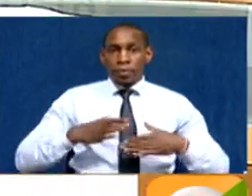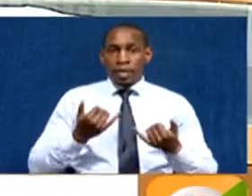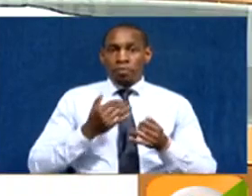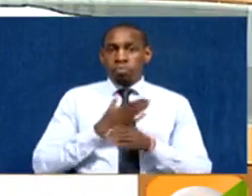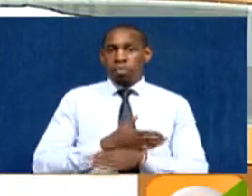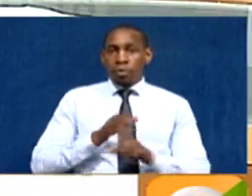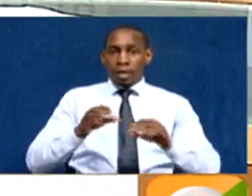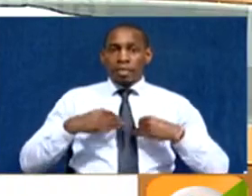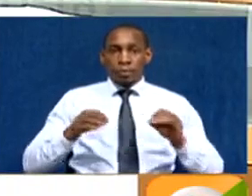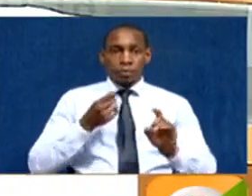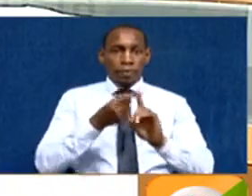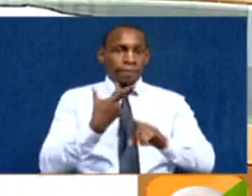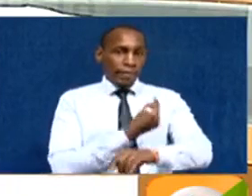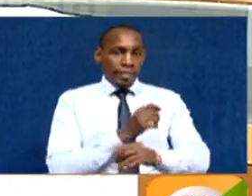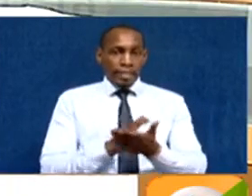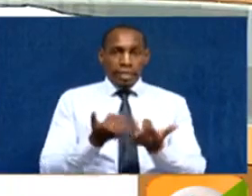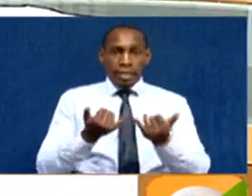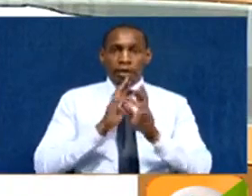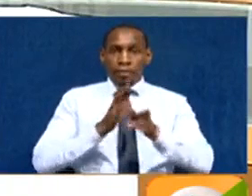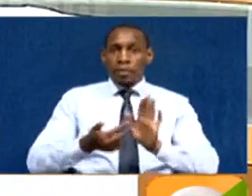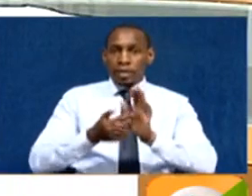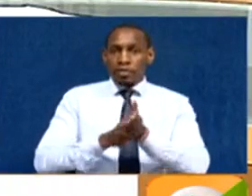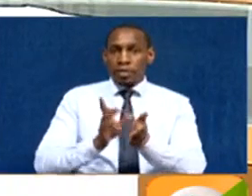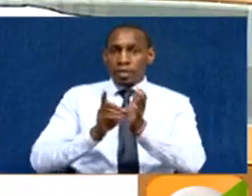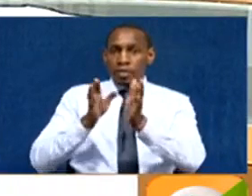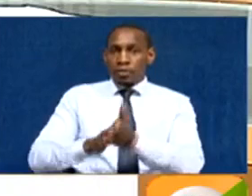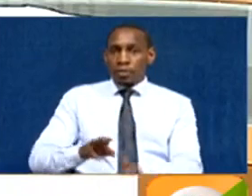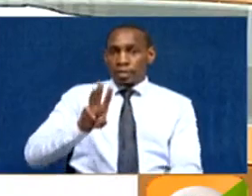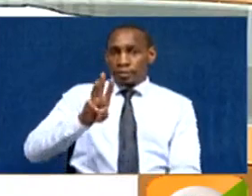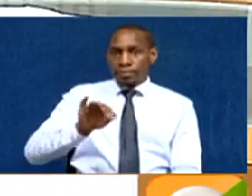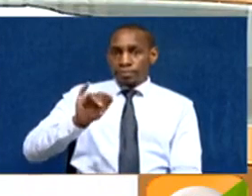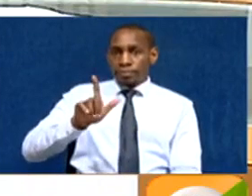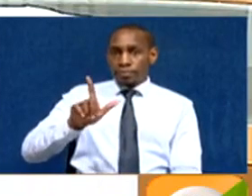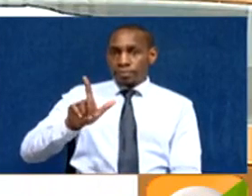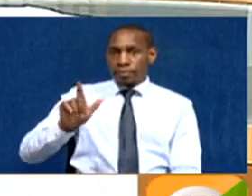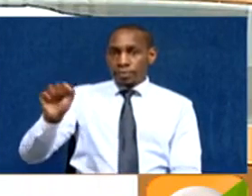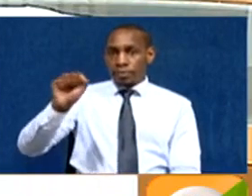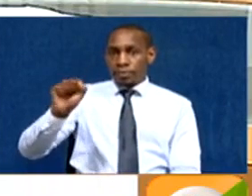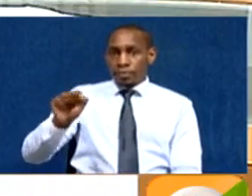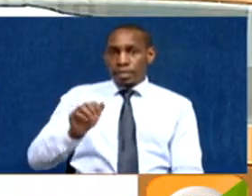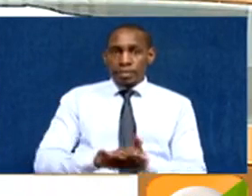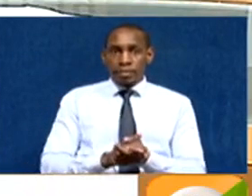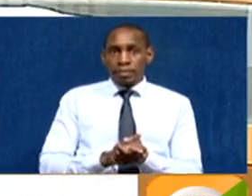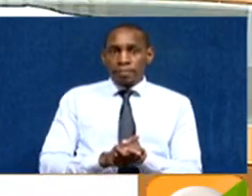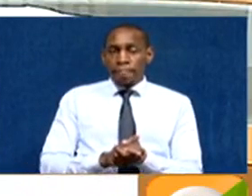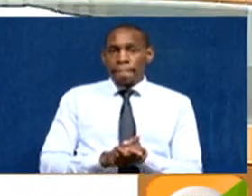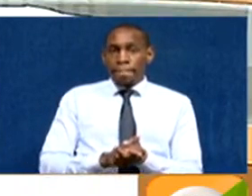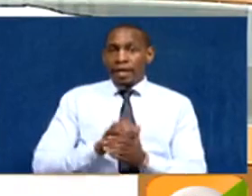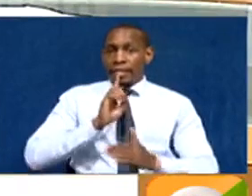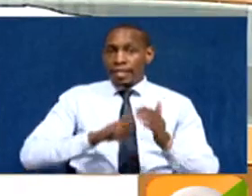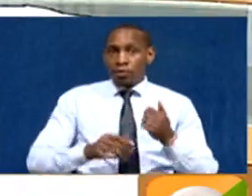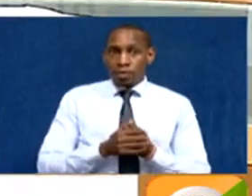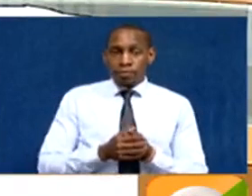the jab. As Emily Jabet reports, Dr. Willis Akhwale, the chairperson of the National COVID-19 Vaccines Task Force,